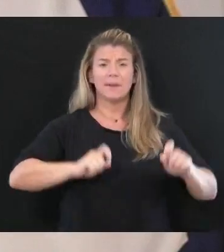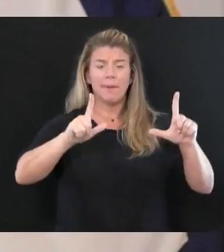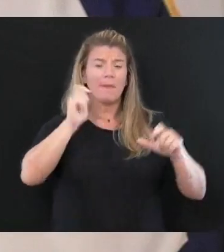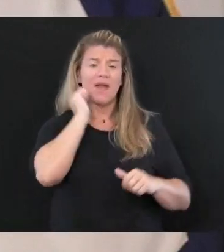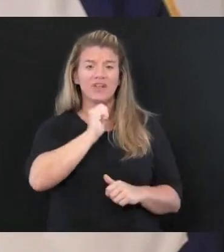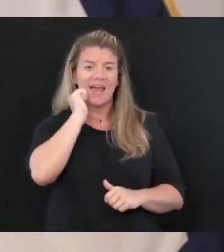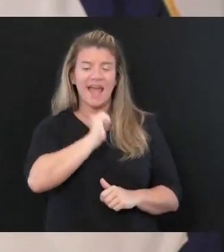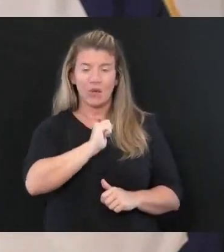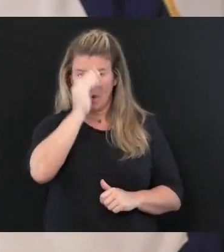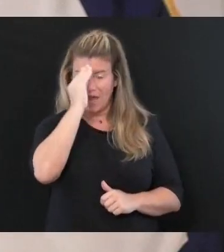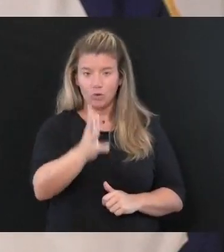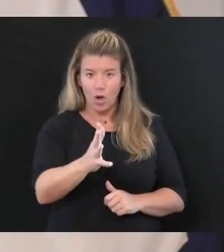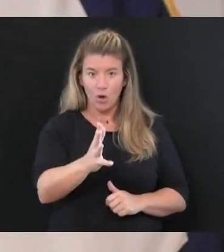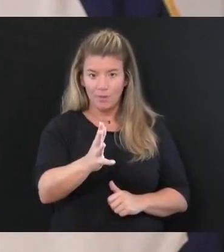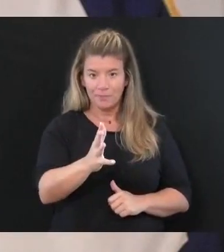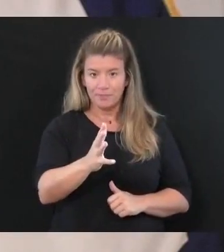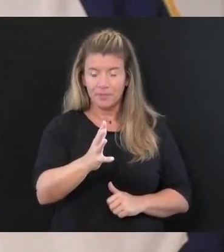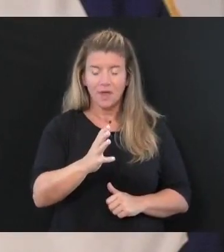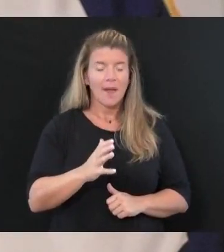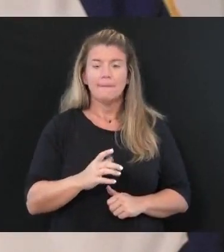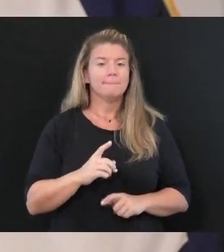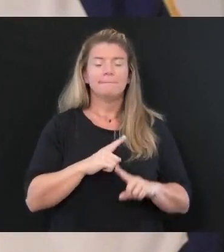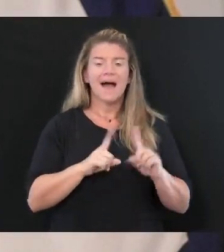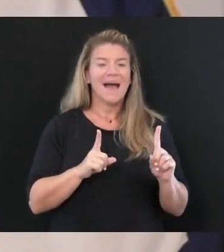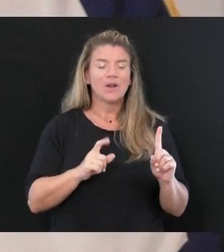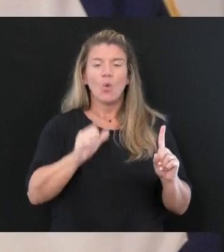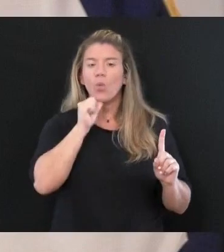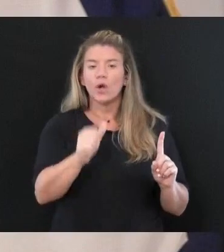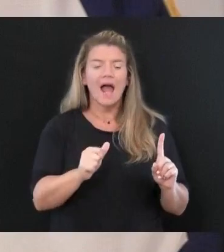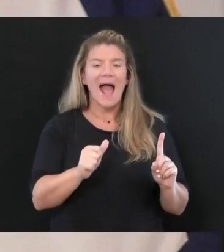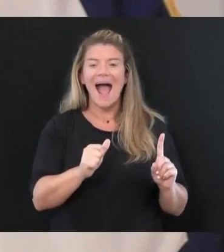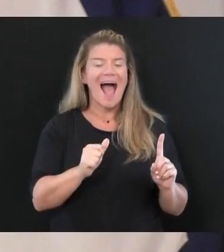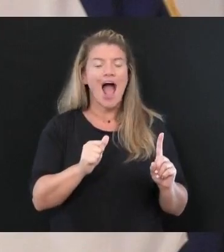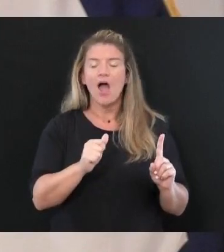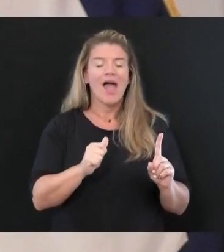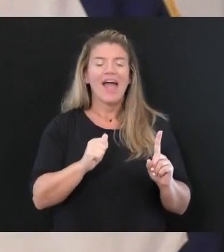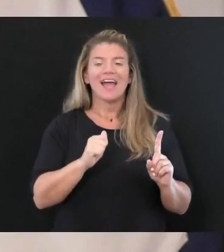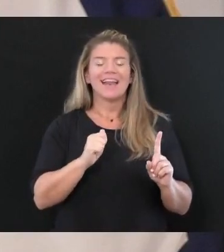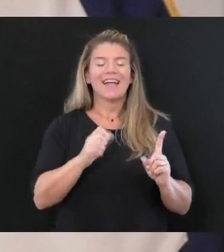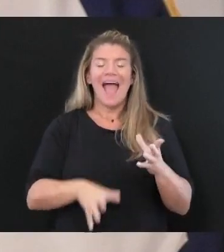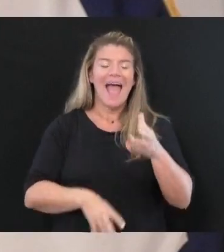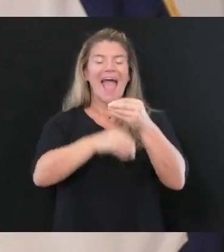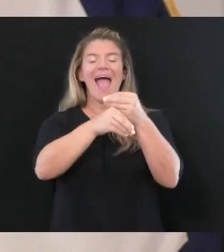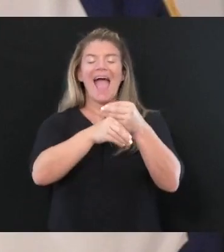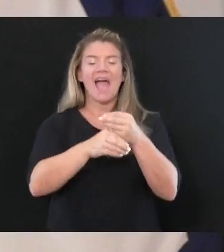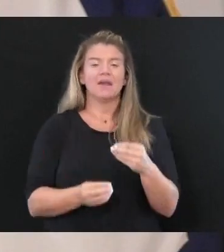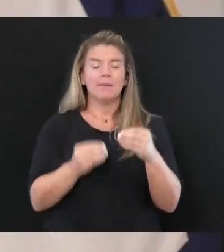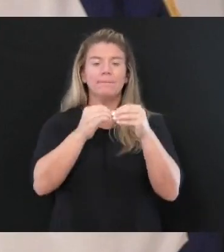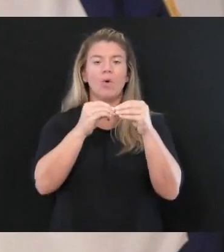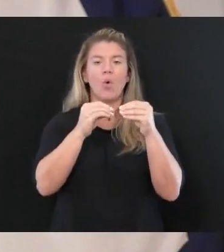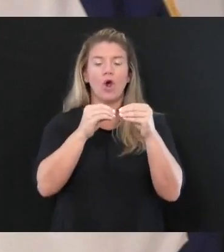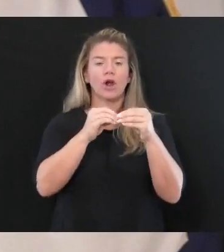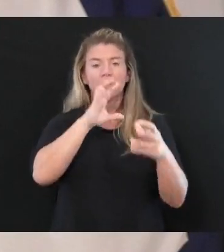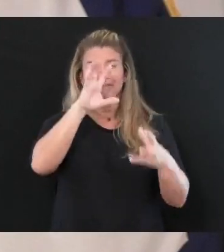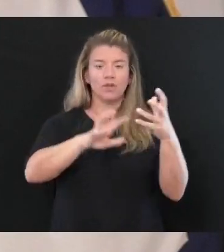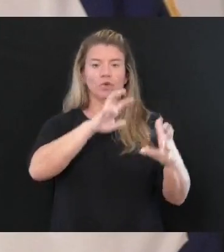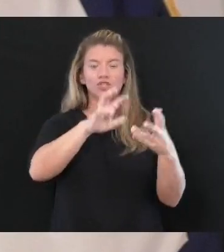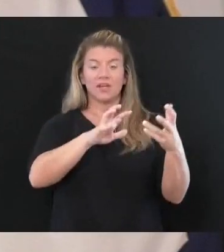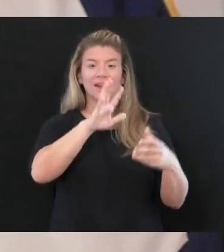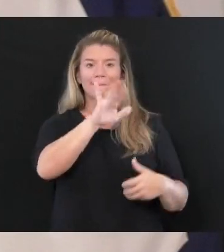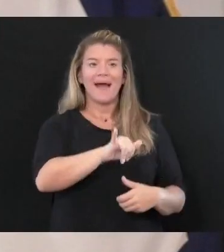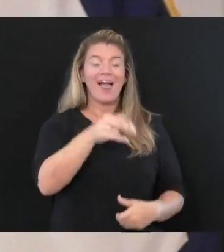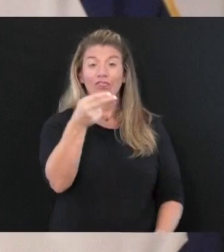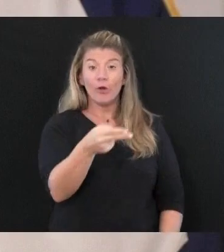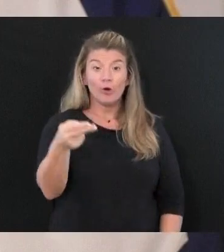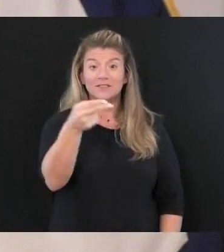day. But what we won't do is this. We won't get in a situation to where on Thursday,